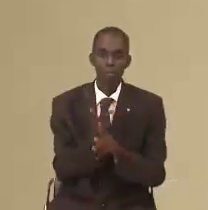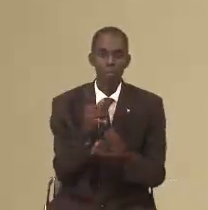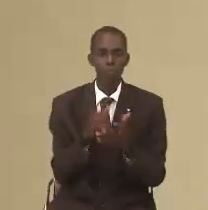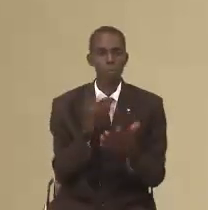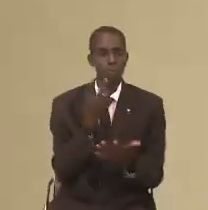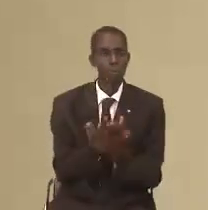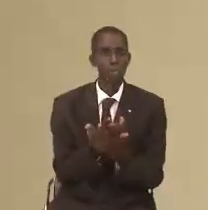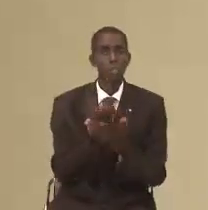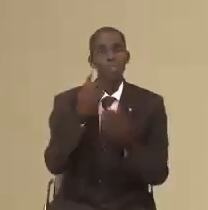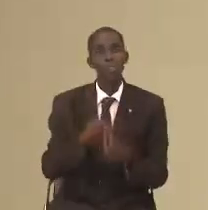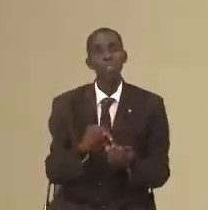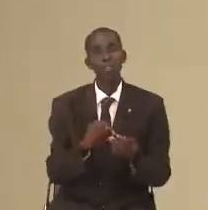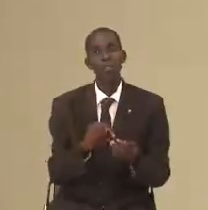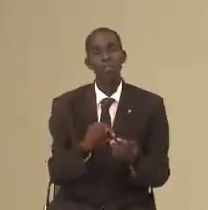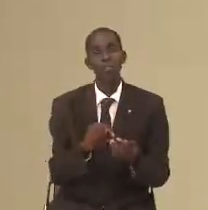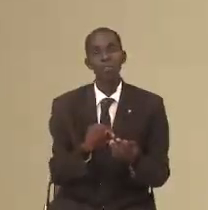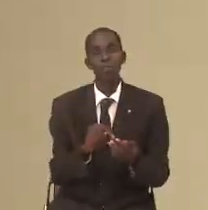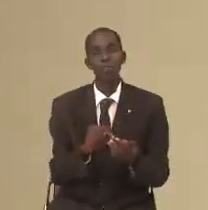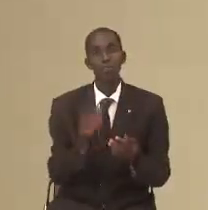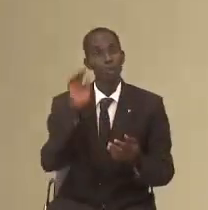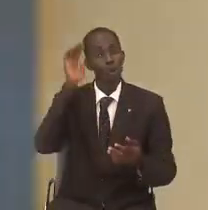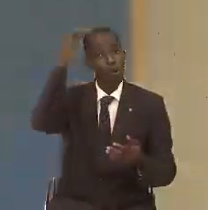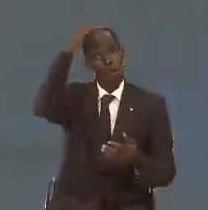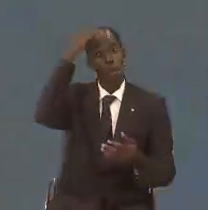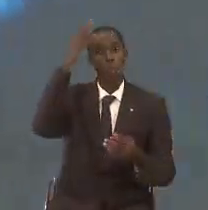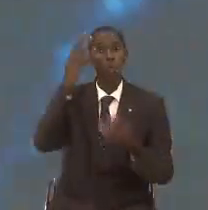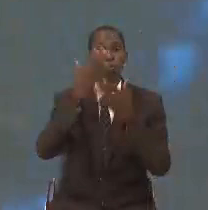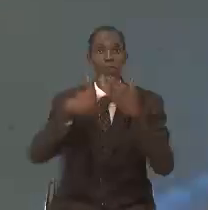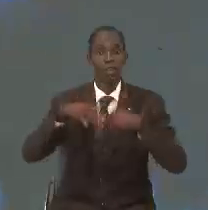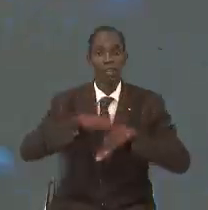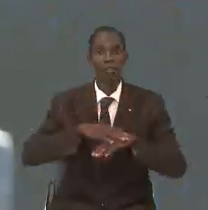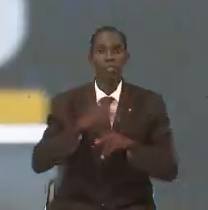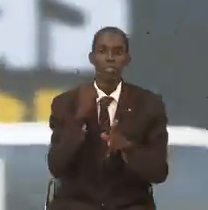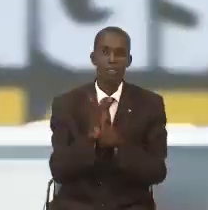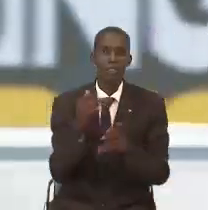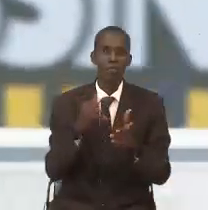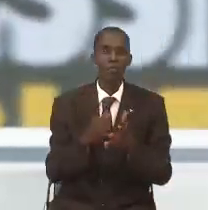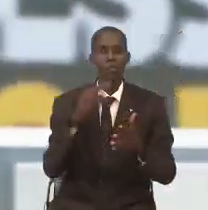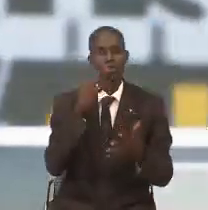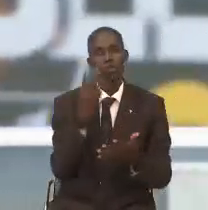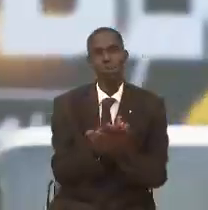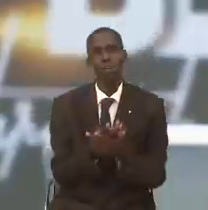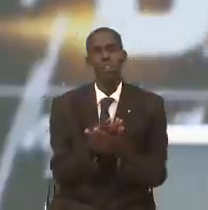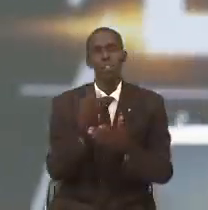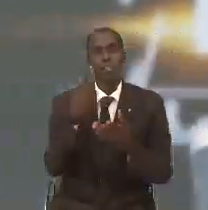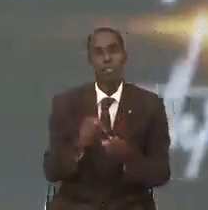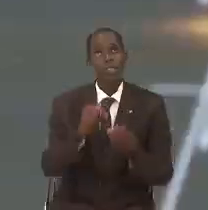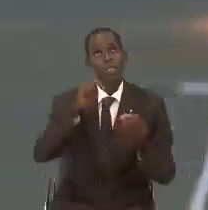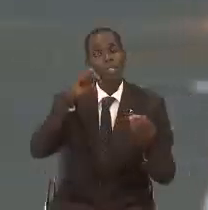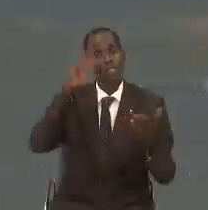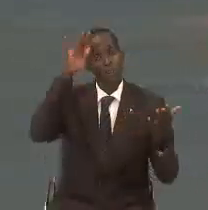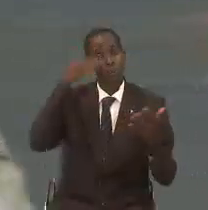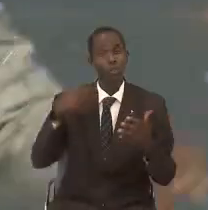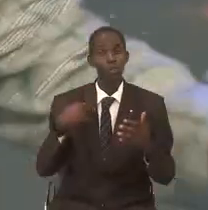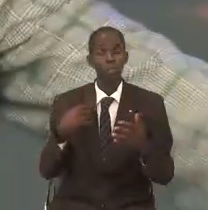heaven, hold that fast. That which you have, the experience we have in the spirit, and